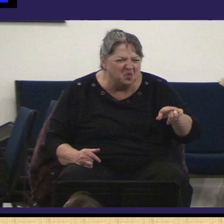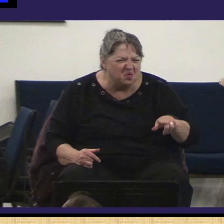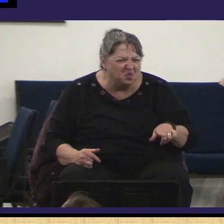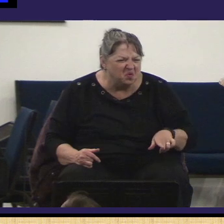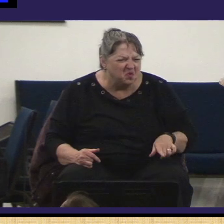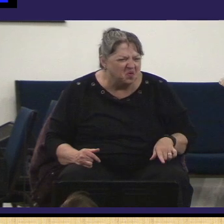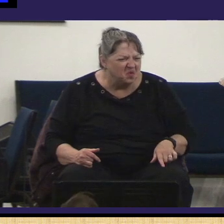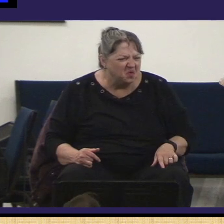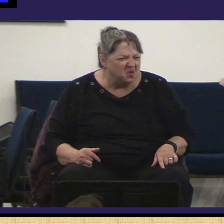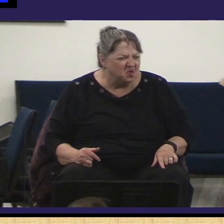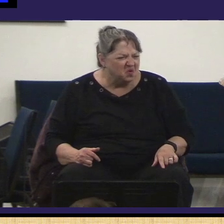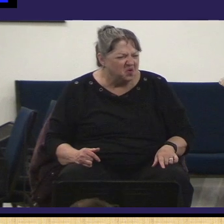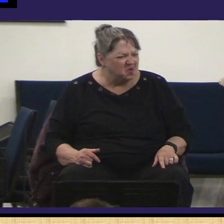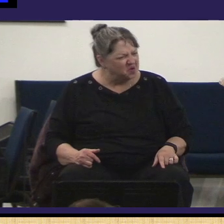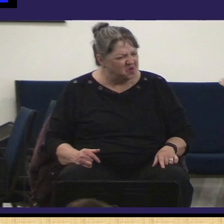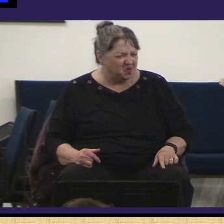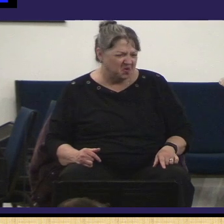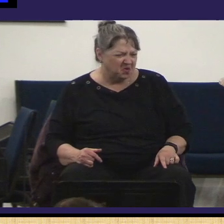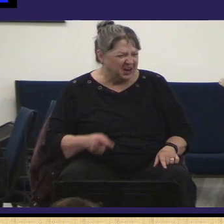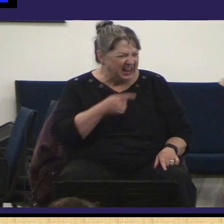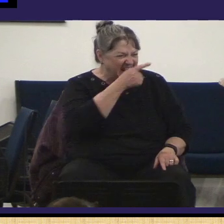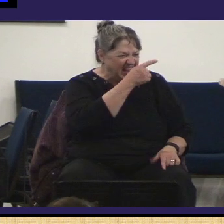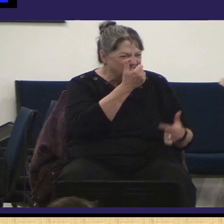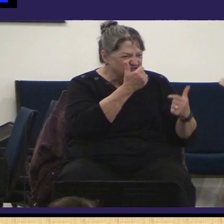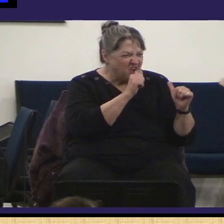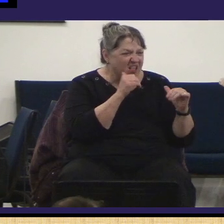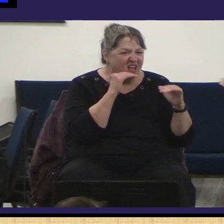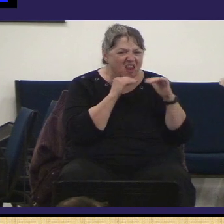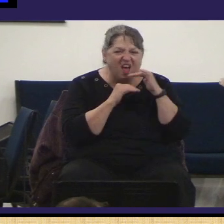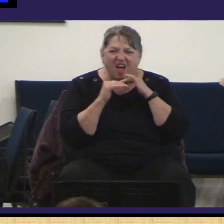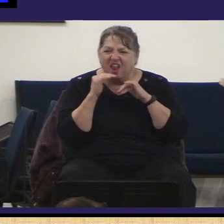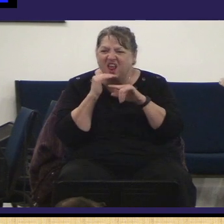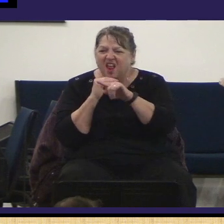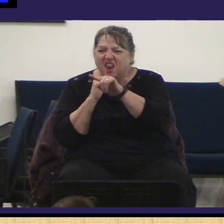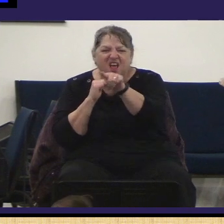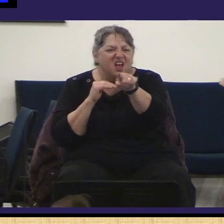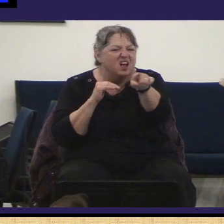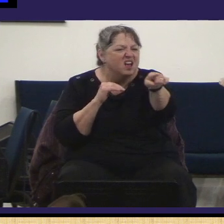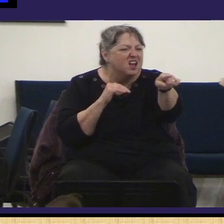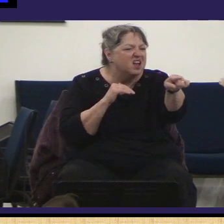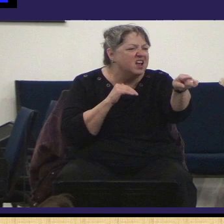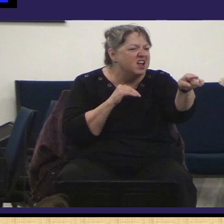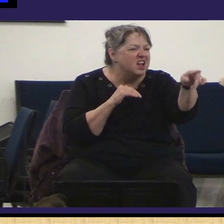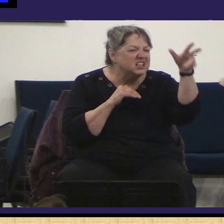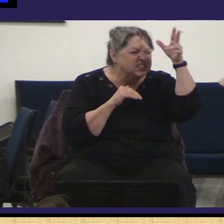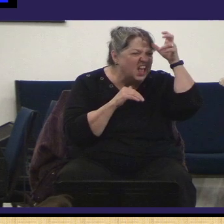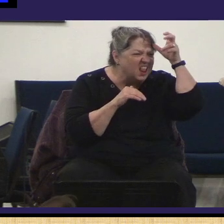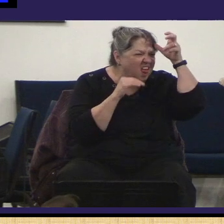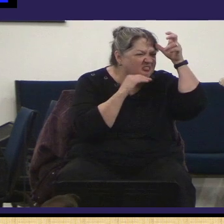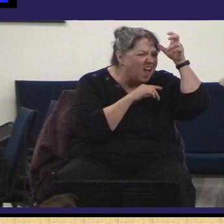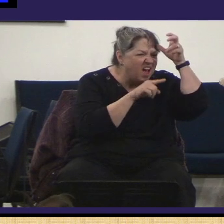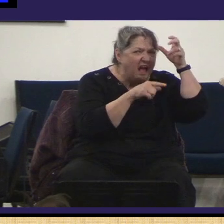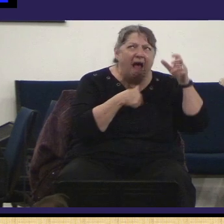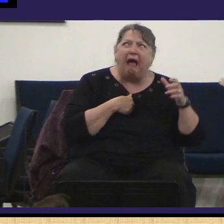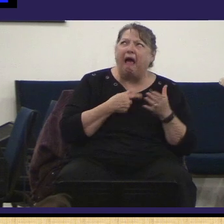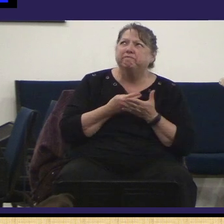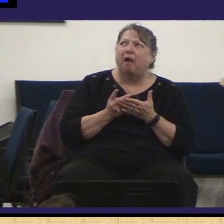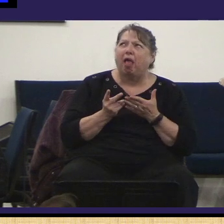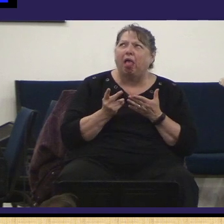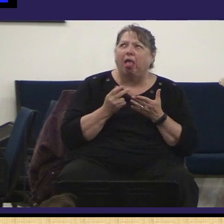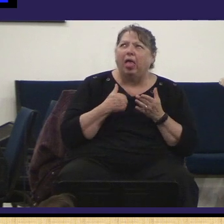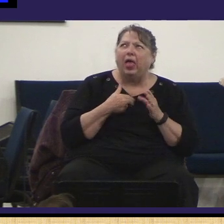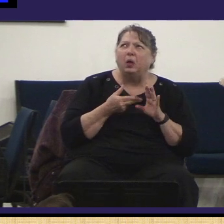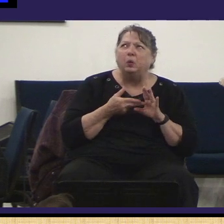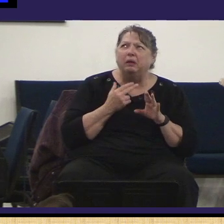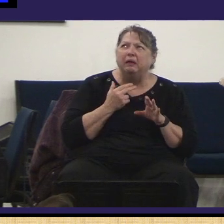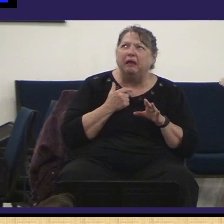so very, very good about that. Don't raise your hand. Don't raise your hand. But how many of you have questioned your